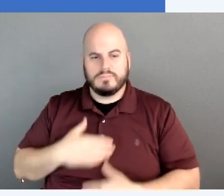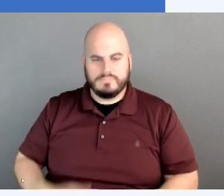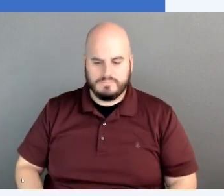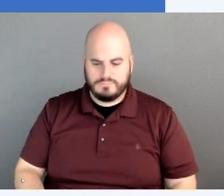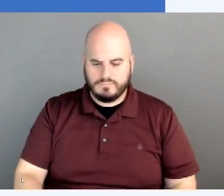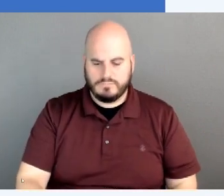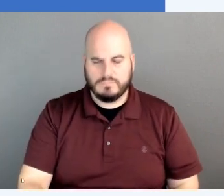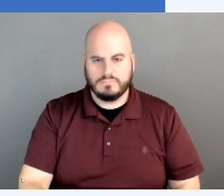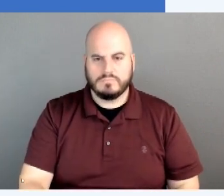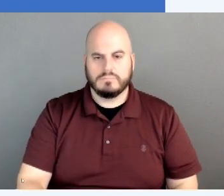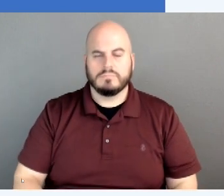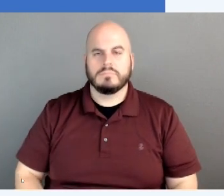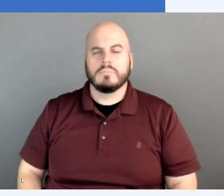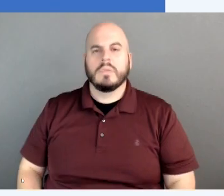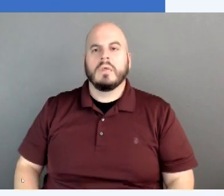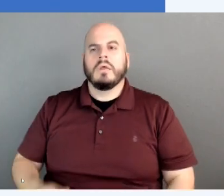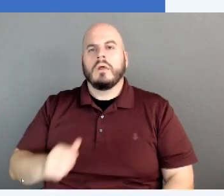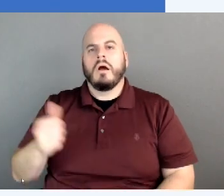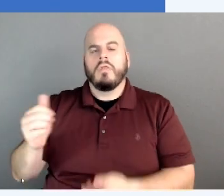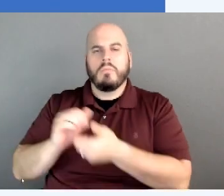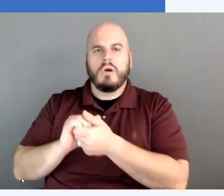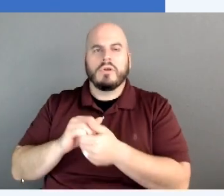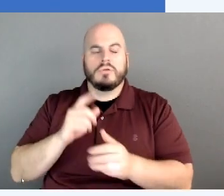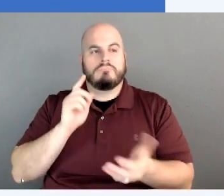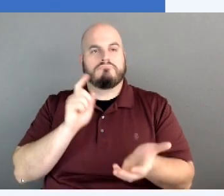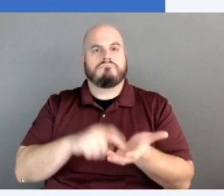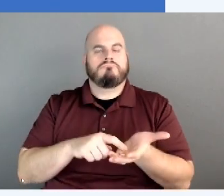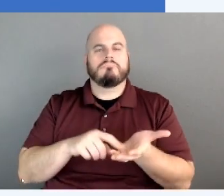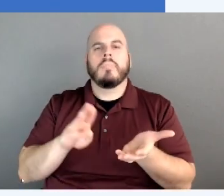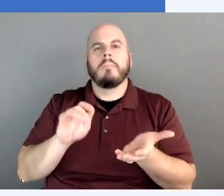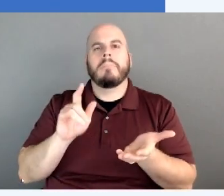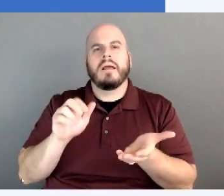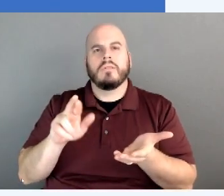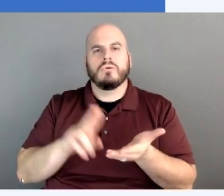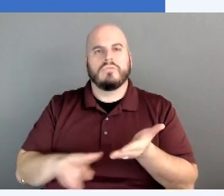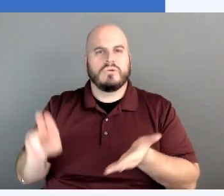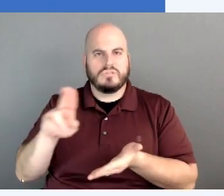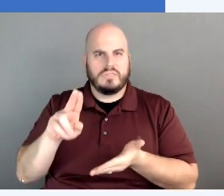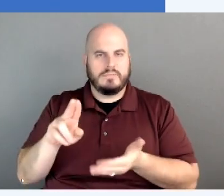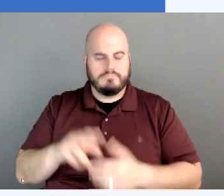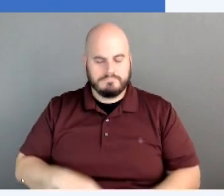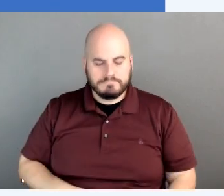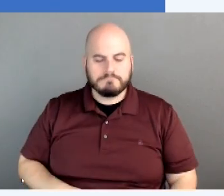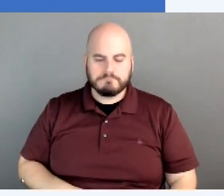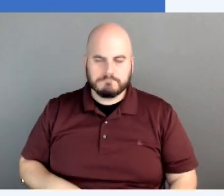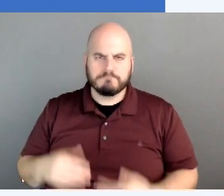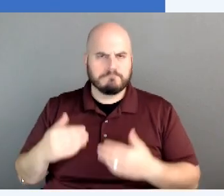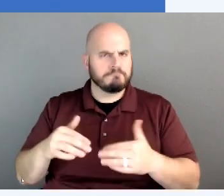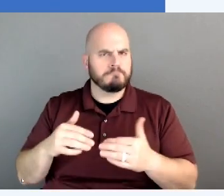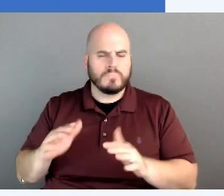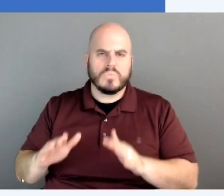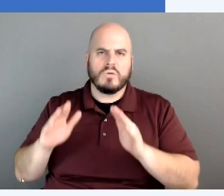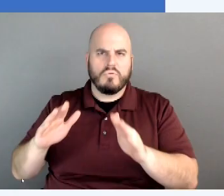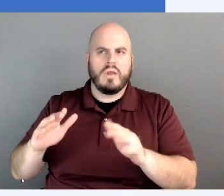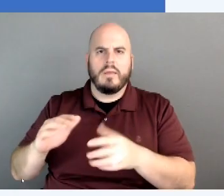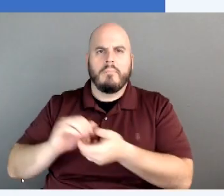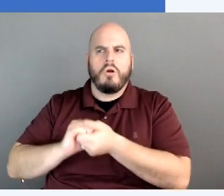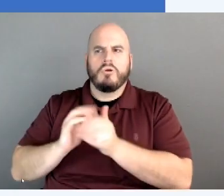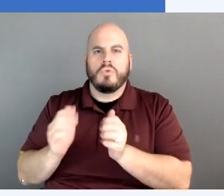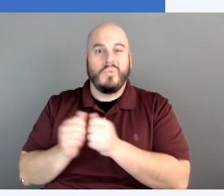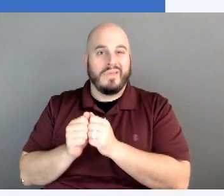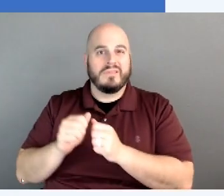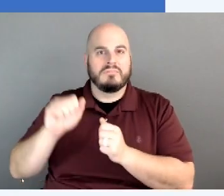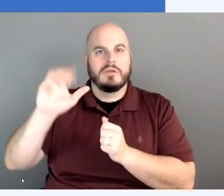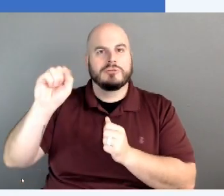other partner that is explicitly mentioned in this grant is Baylor University. They have been another really helpful partner in SCRAP because they have so